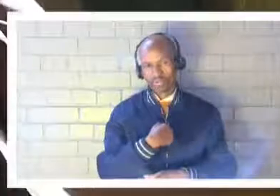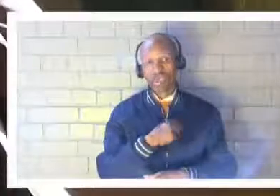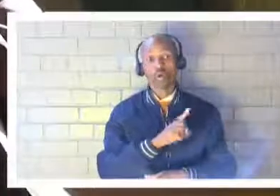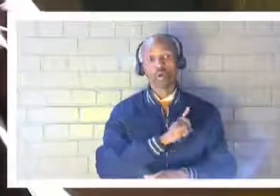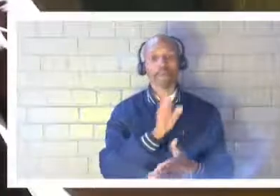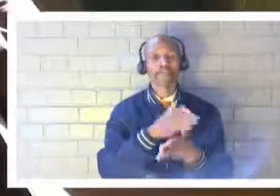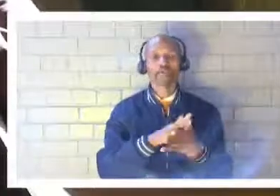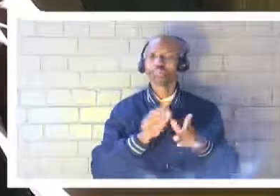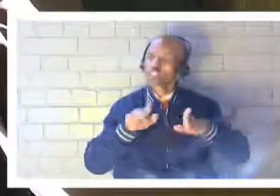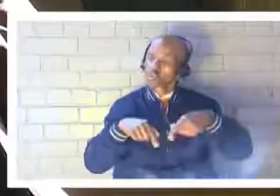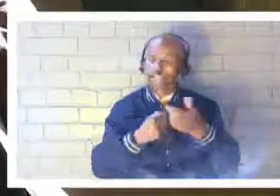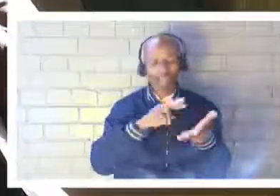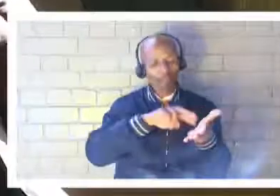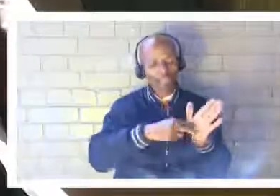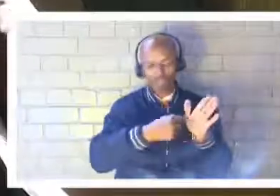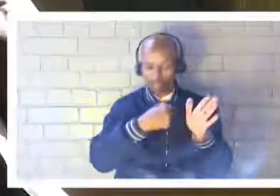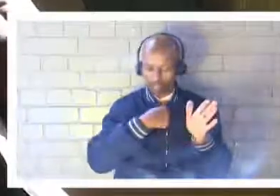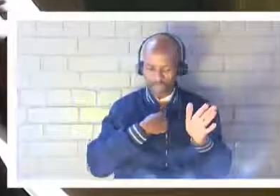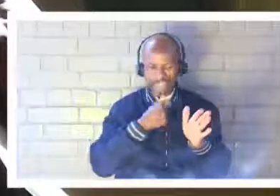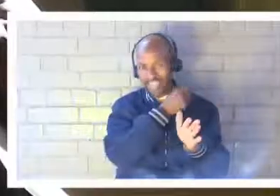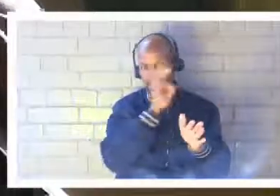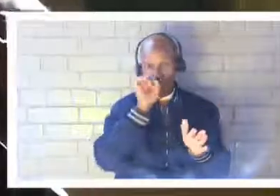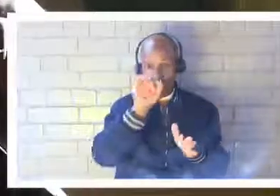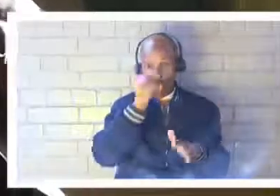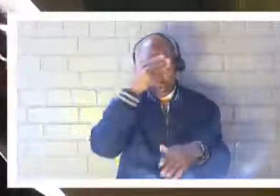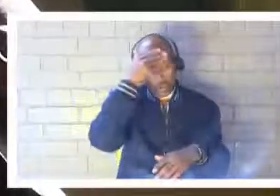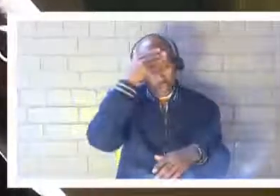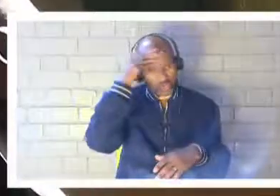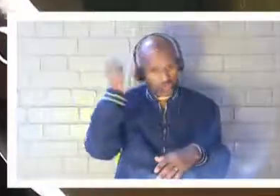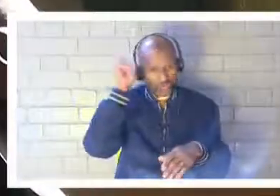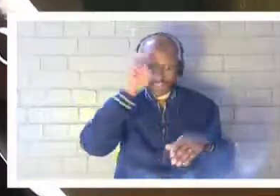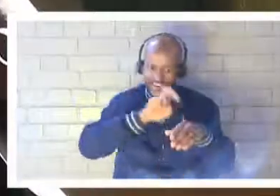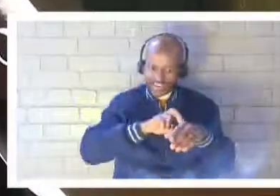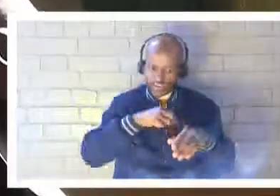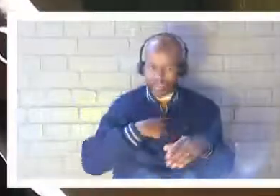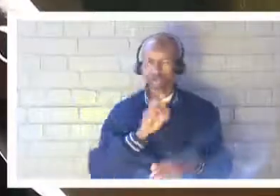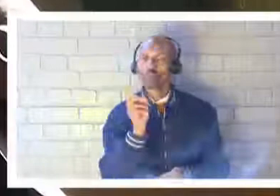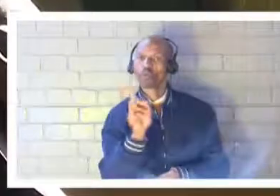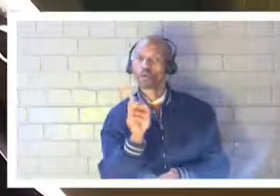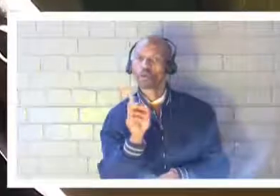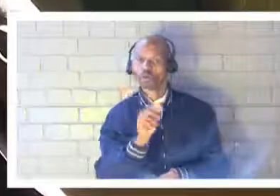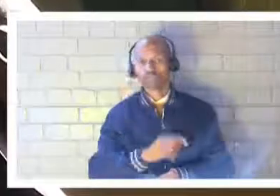Because you cannot plan for me when you don't know what are my needs.